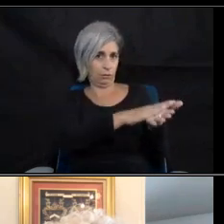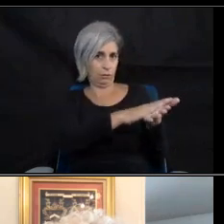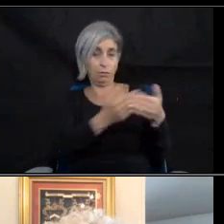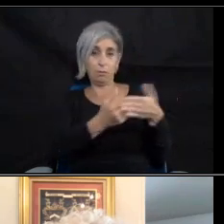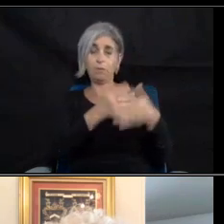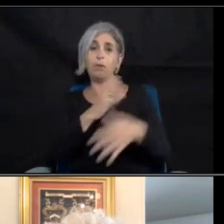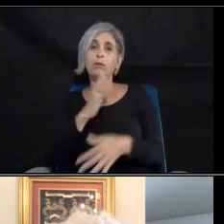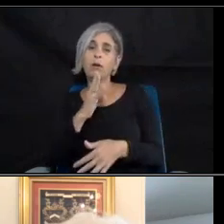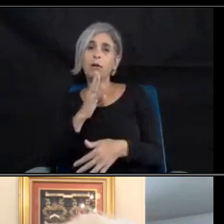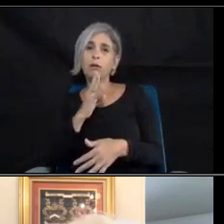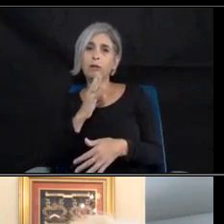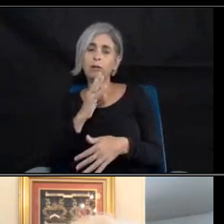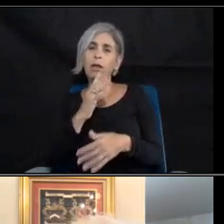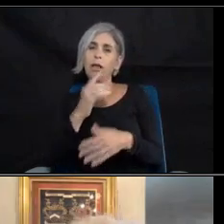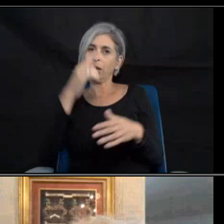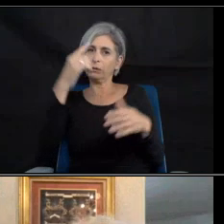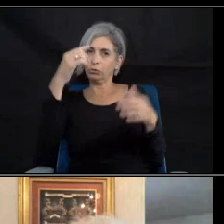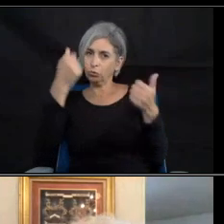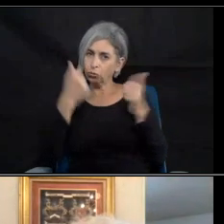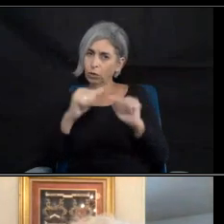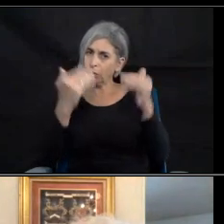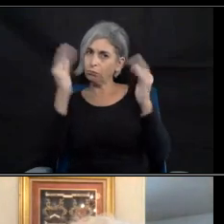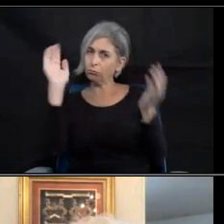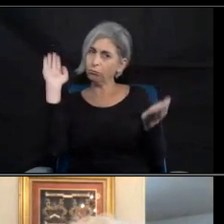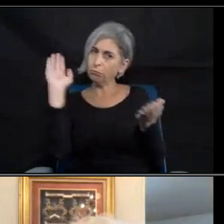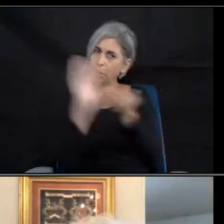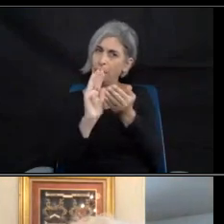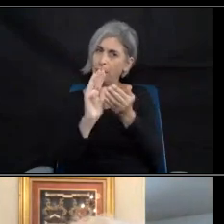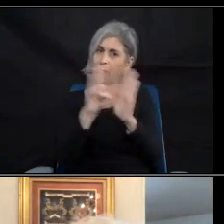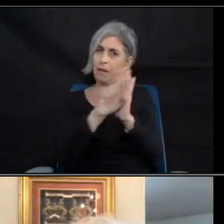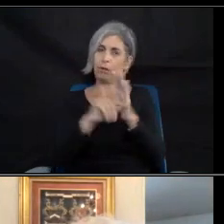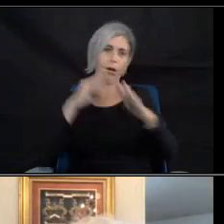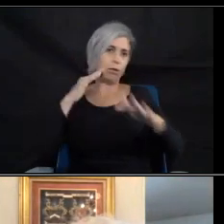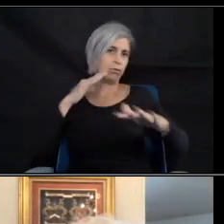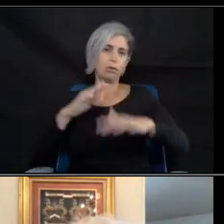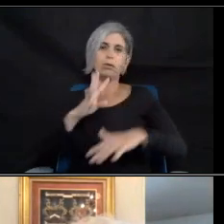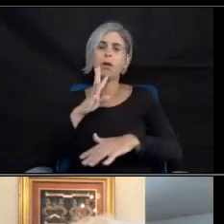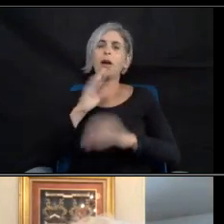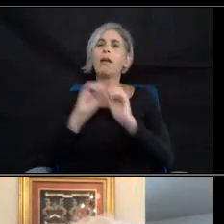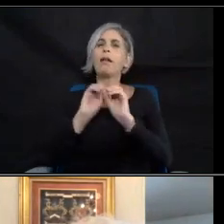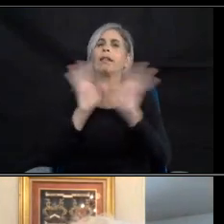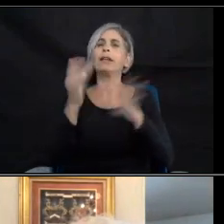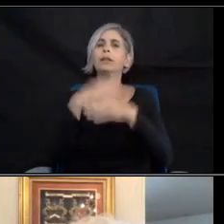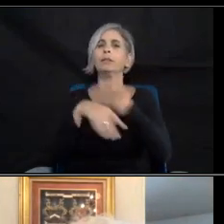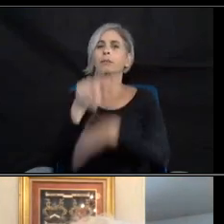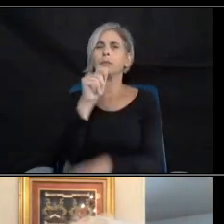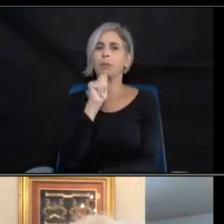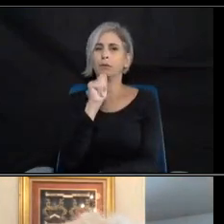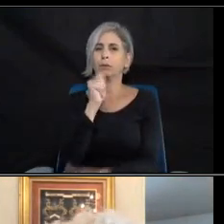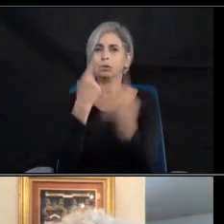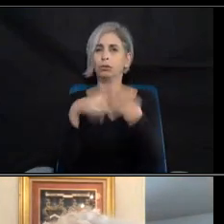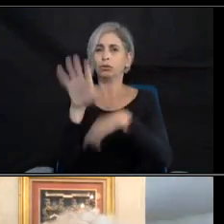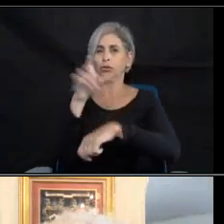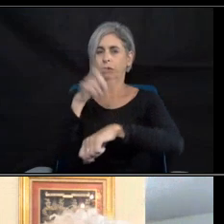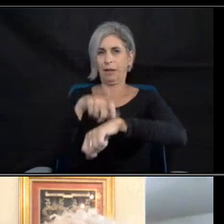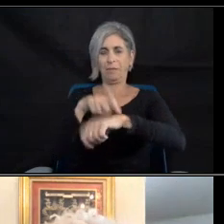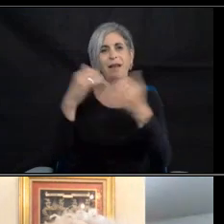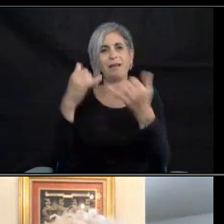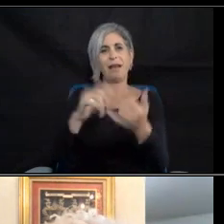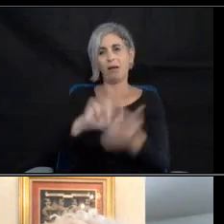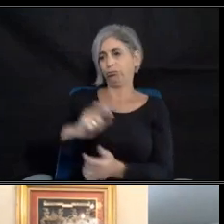speaking, please take steps to minimize any sources of background noise and speak clearly into your device during your allotted time. I will now